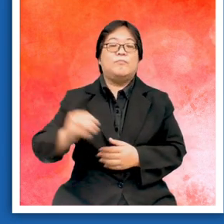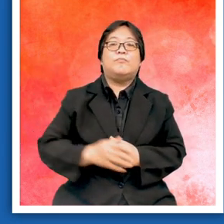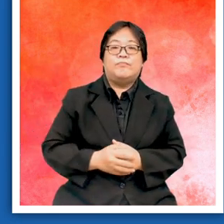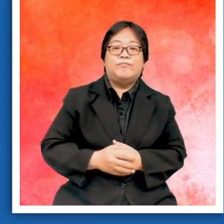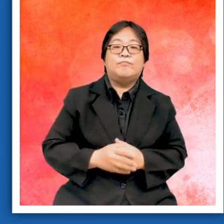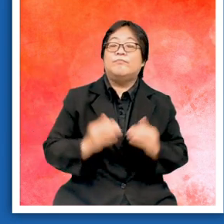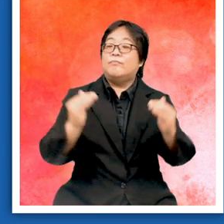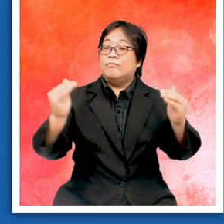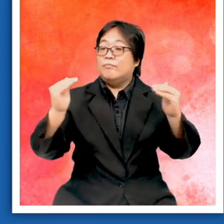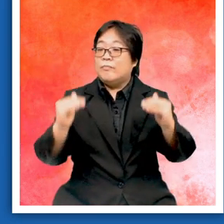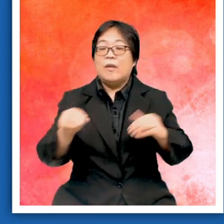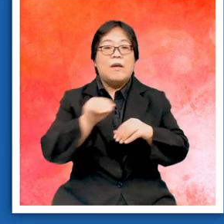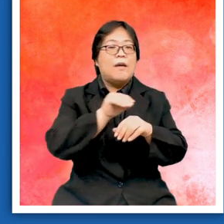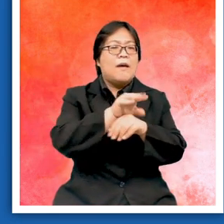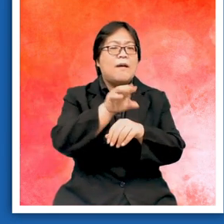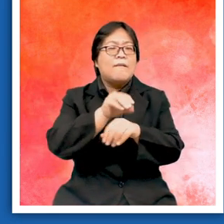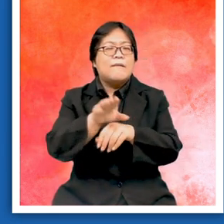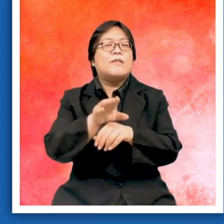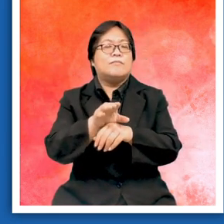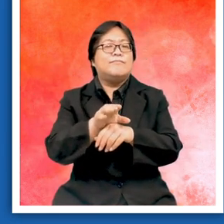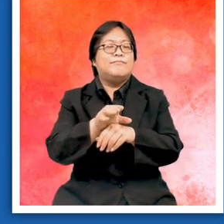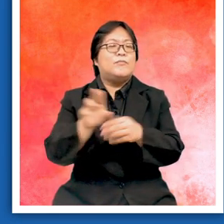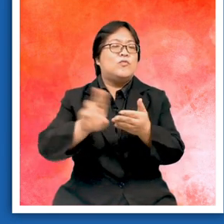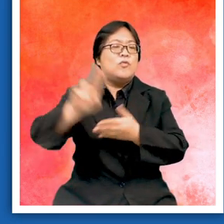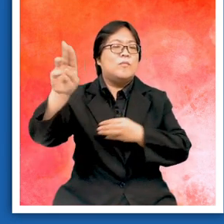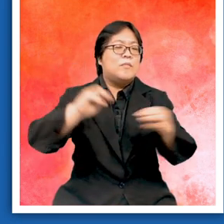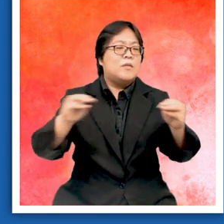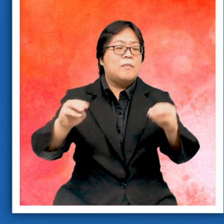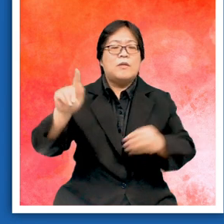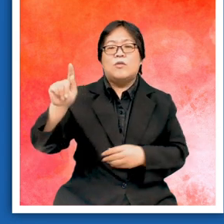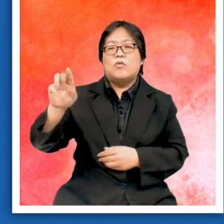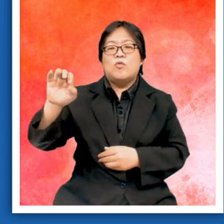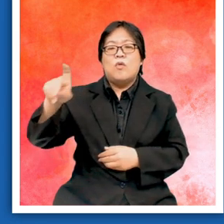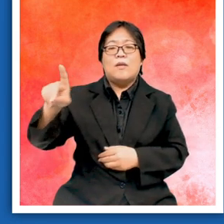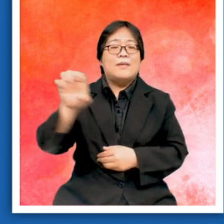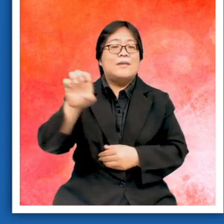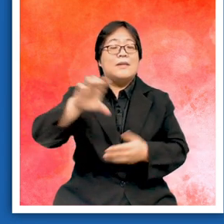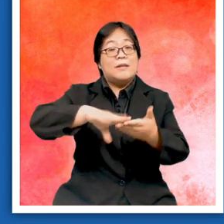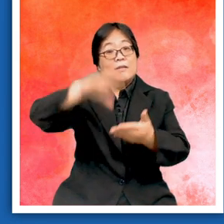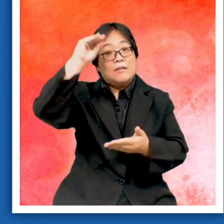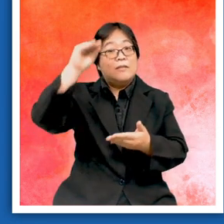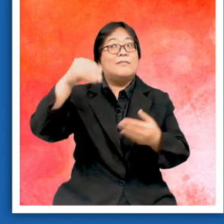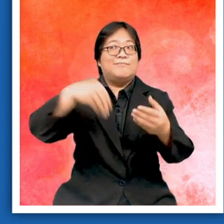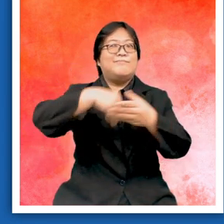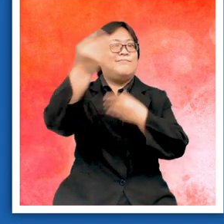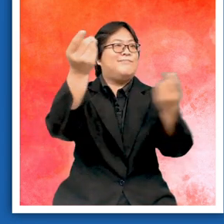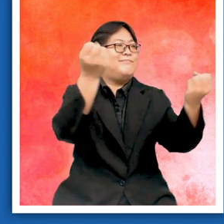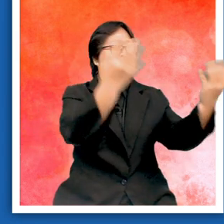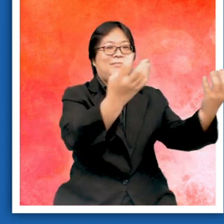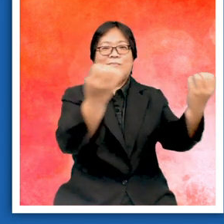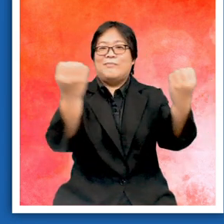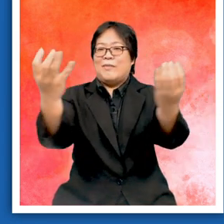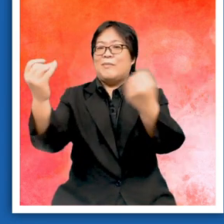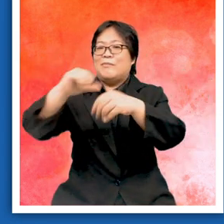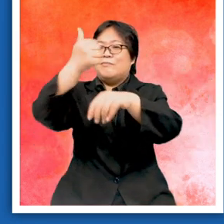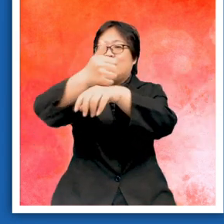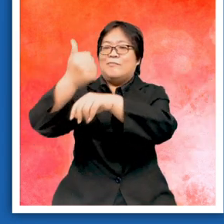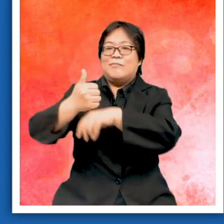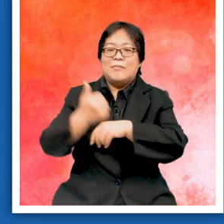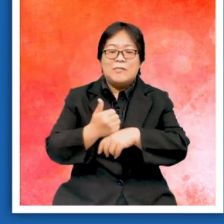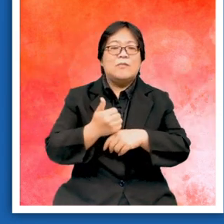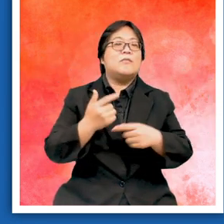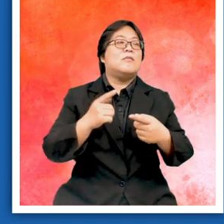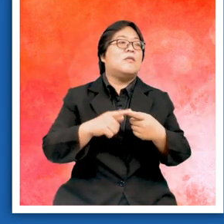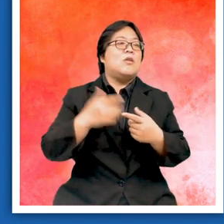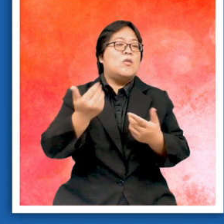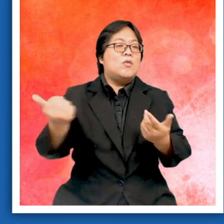On top of that, advise the university management on the trend of e-learnings that are happening out there, advise on procurement of